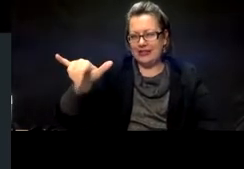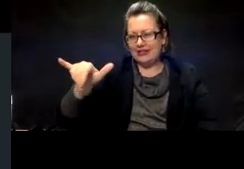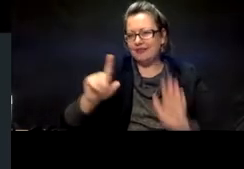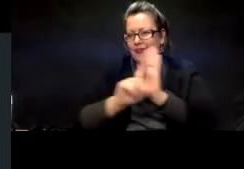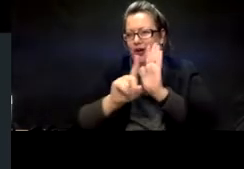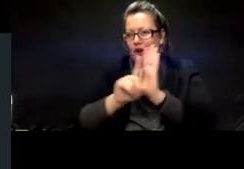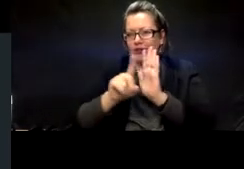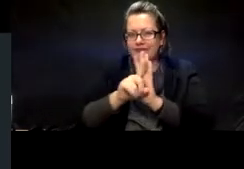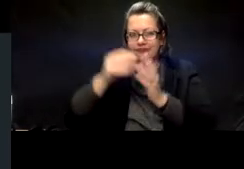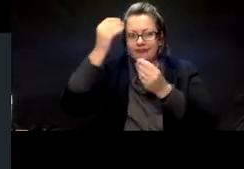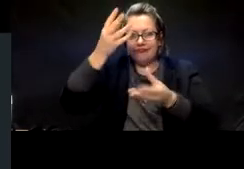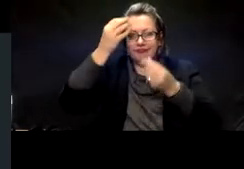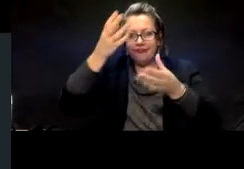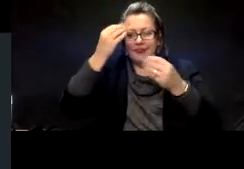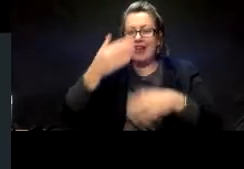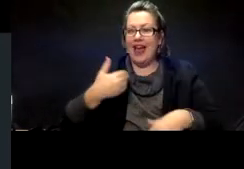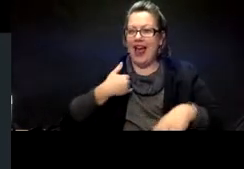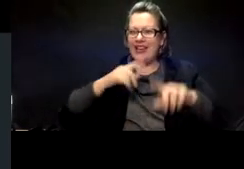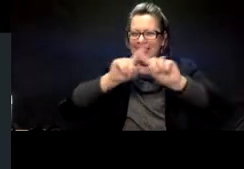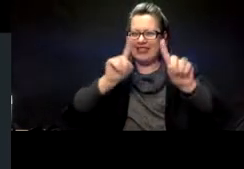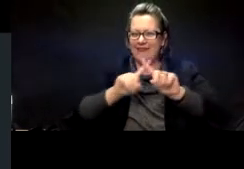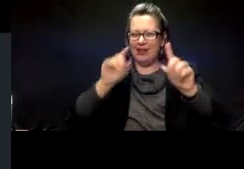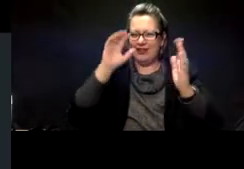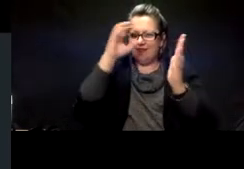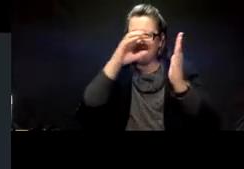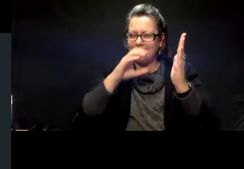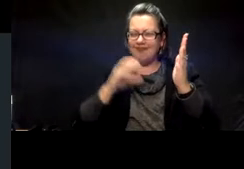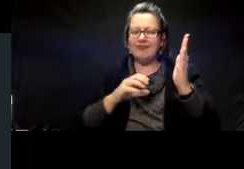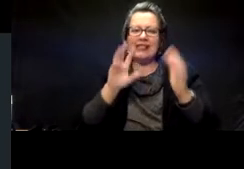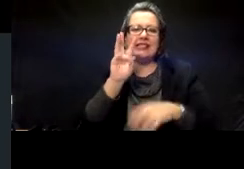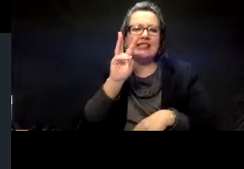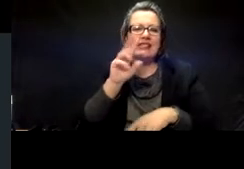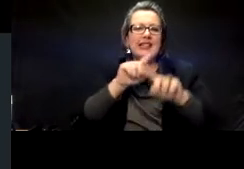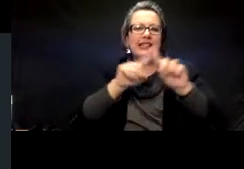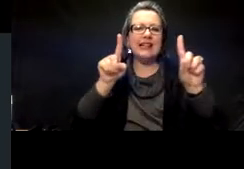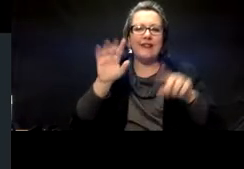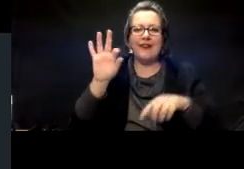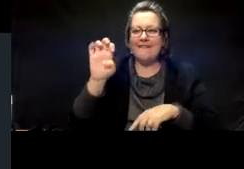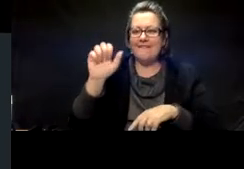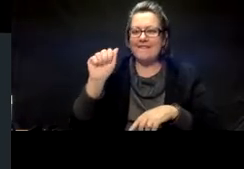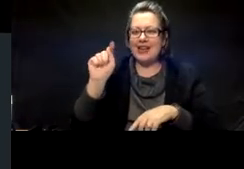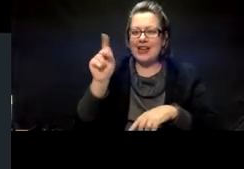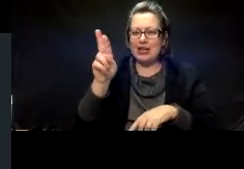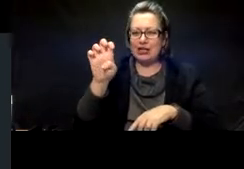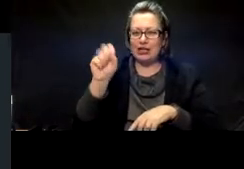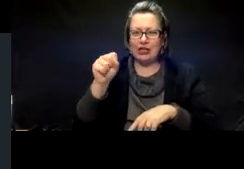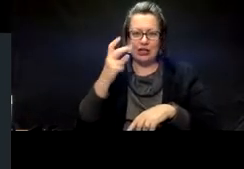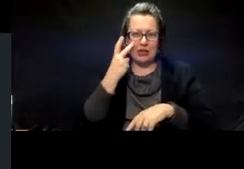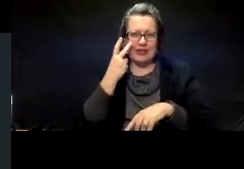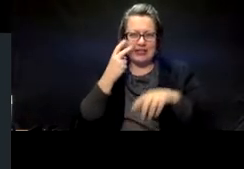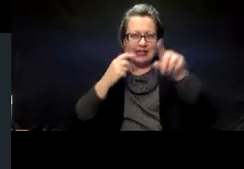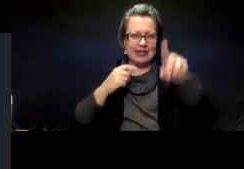a Clarity Alert Master notification system, and it has 6